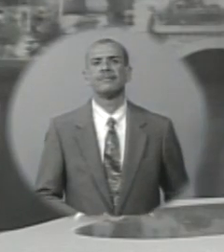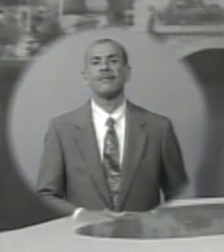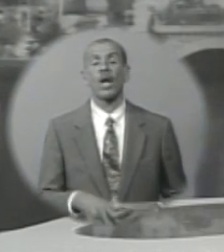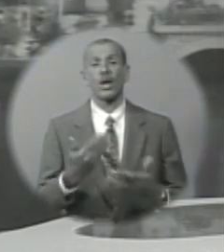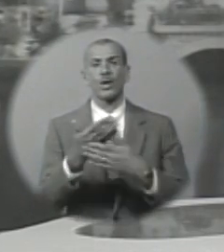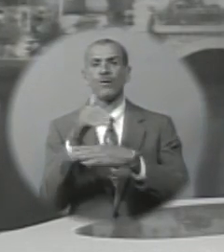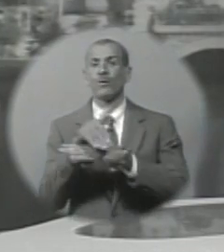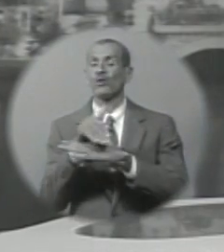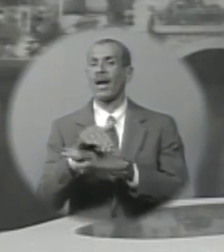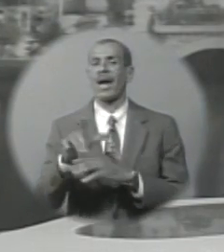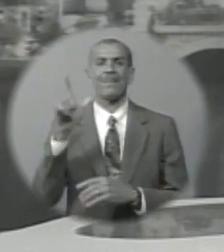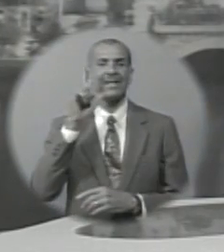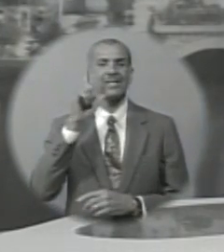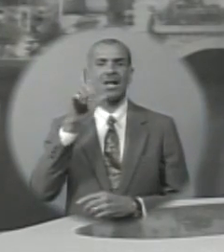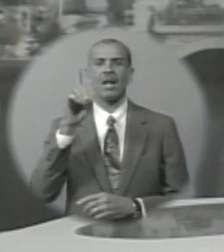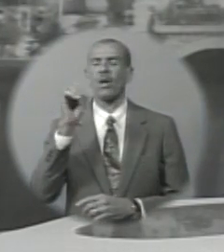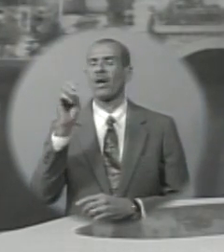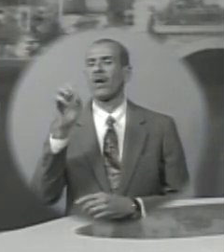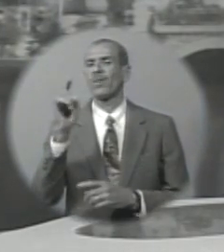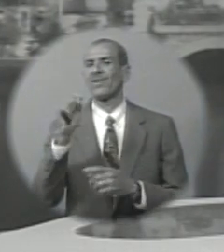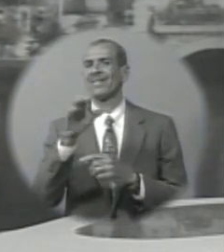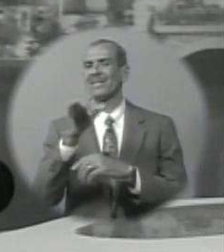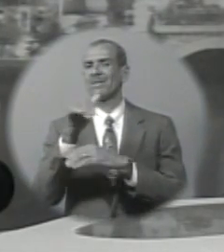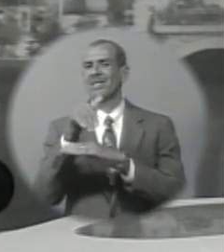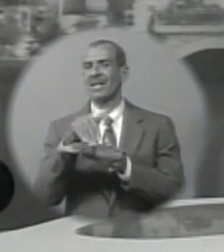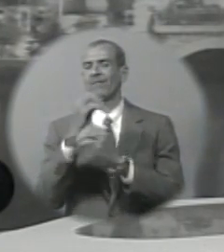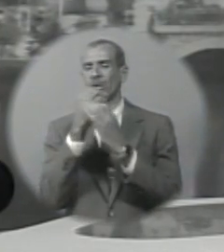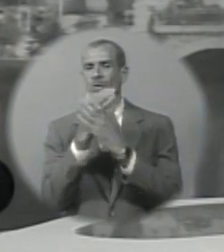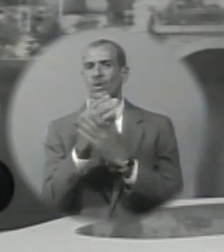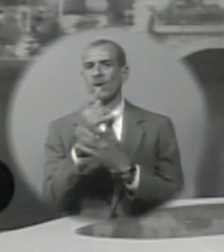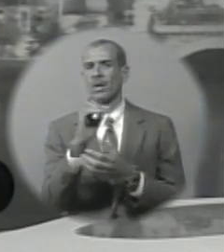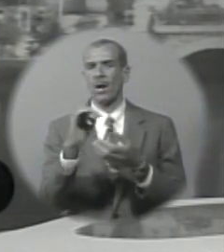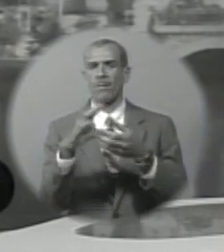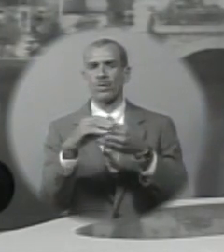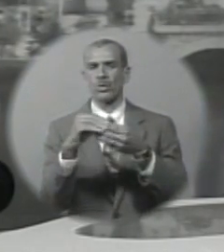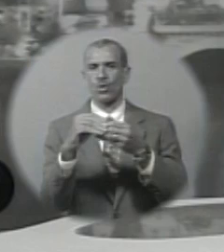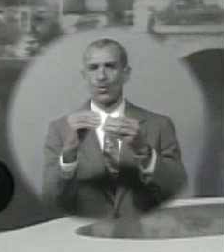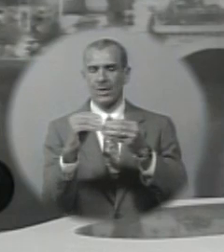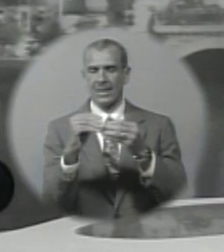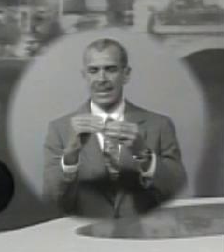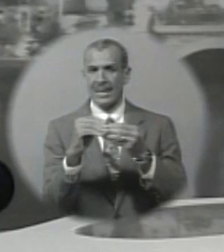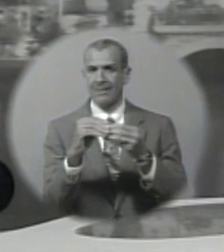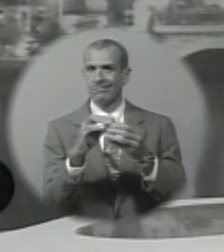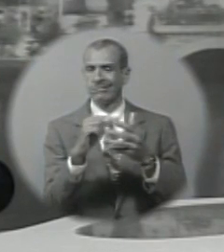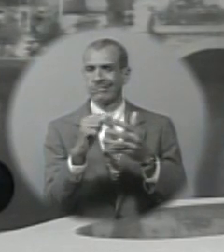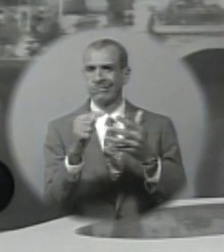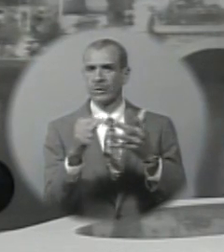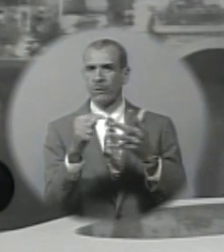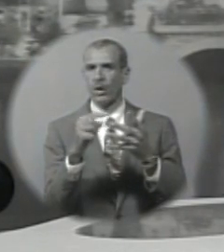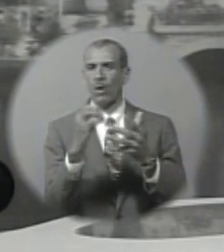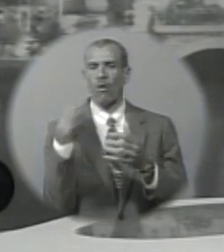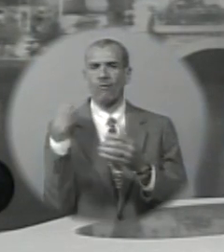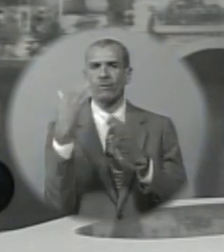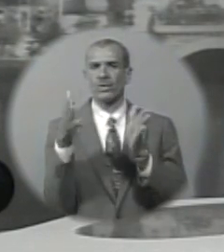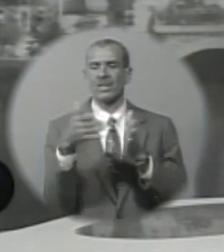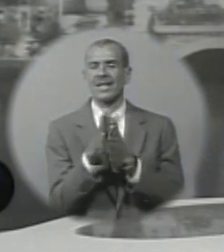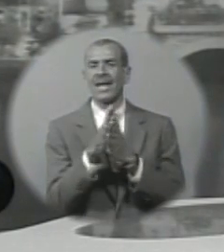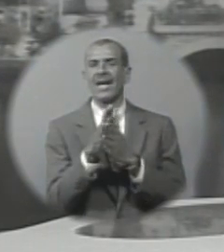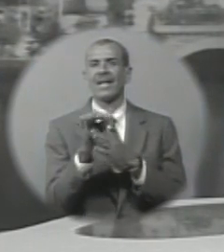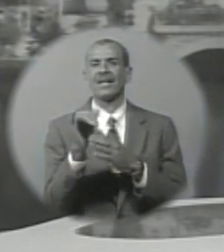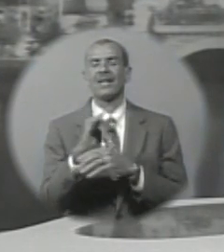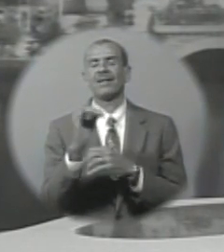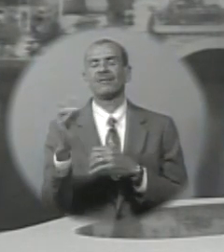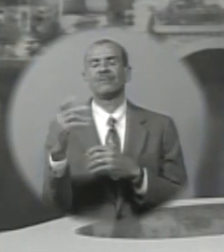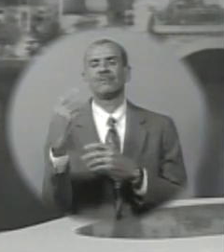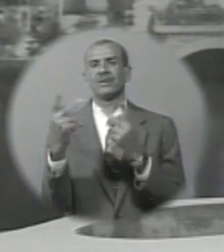And a very good evening to you. I'm Lisa Lord with the CBC Evening News. In our top story, as a number of officials in the local tourism industry grapple with